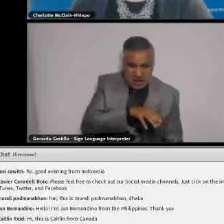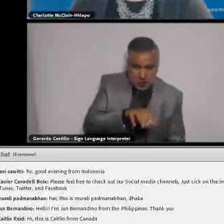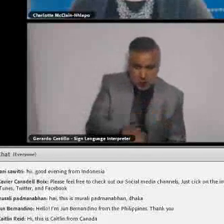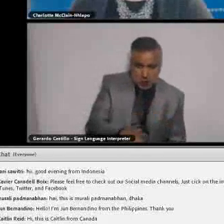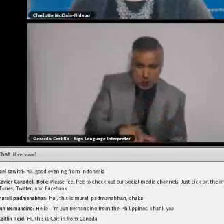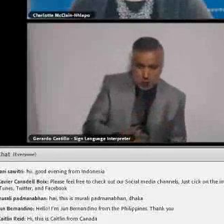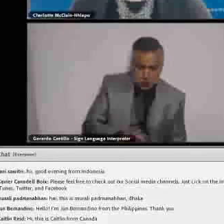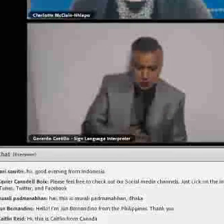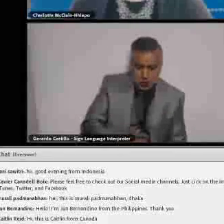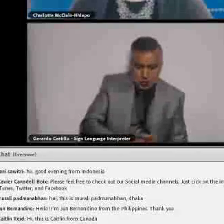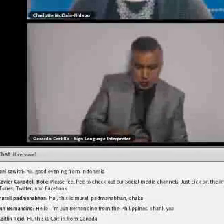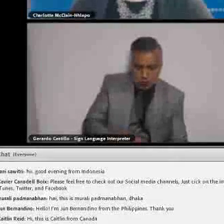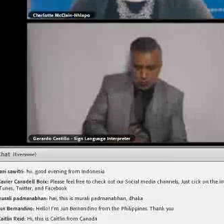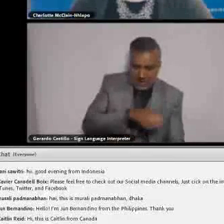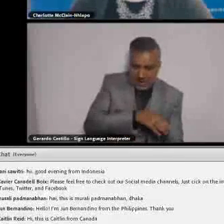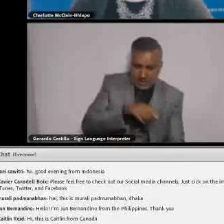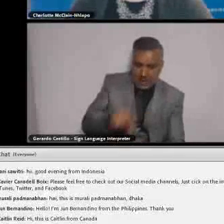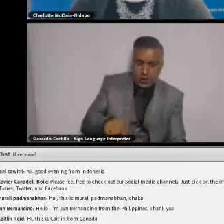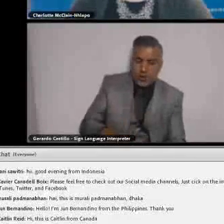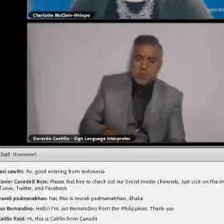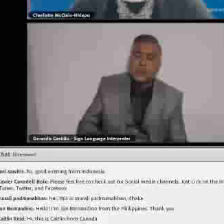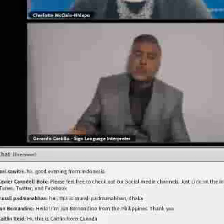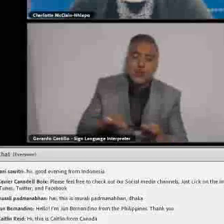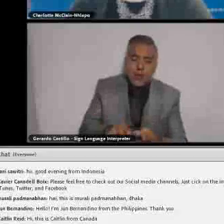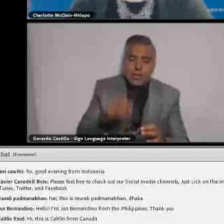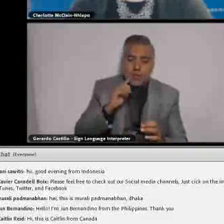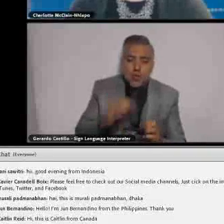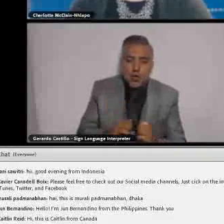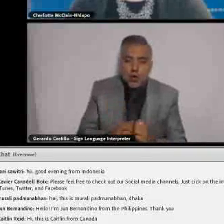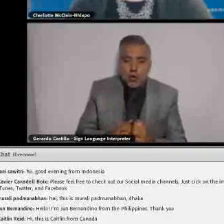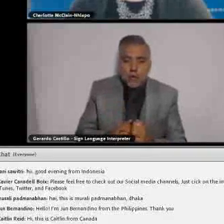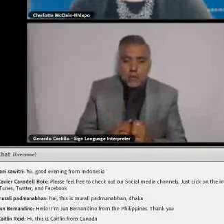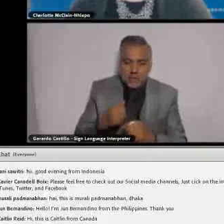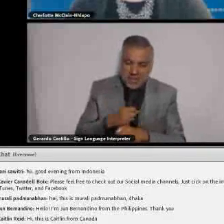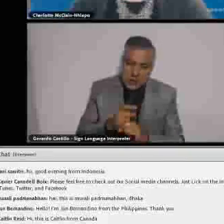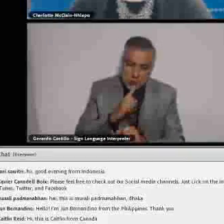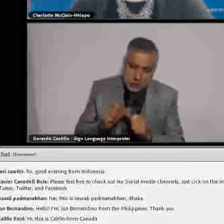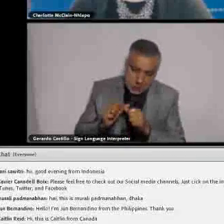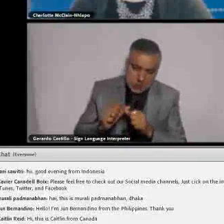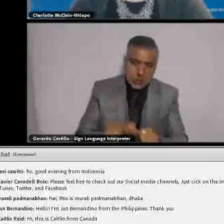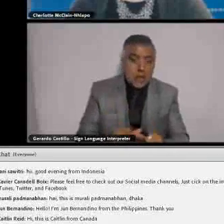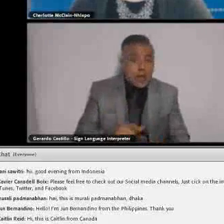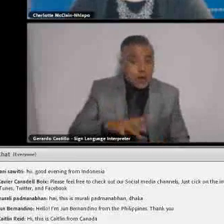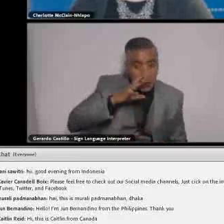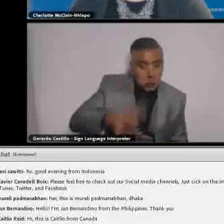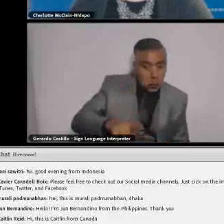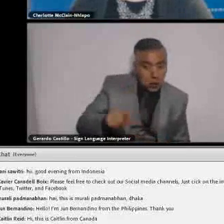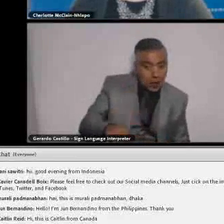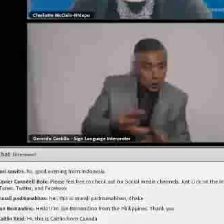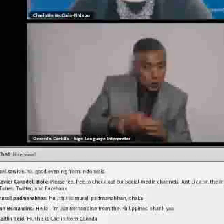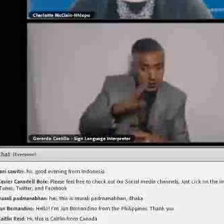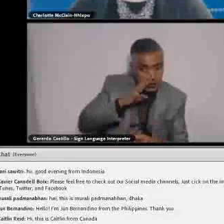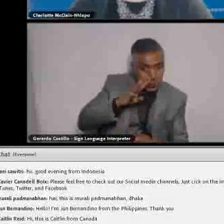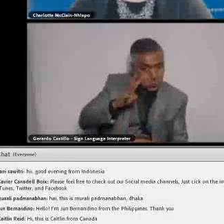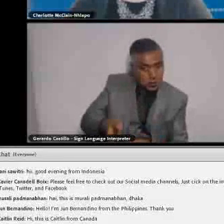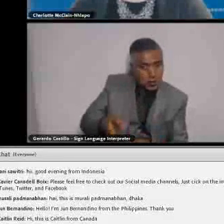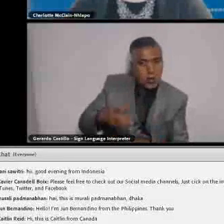is a critical ingredient for building resilience. If we ignore them, we're missing out on key expertise and